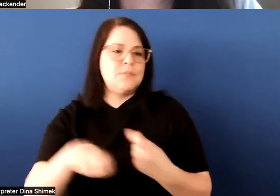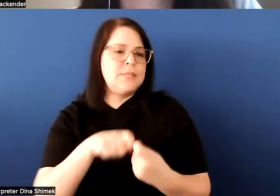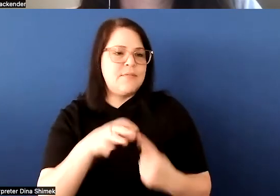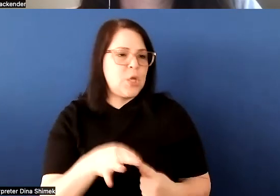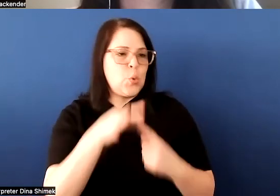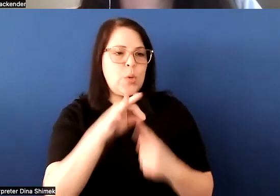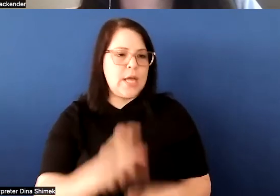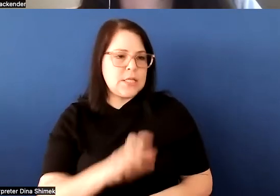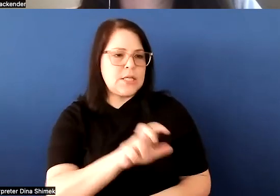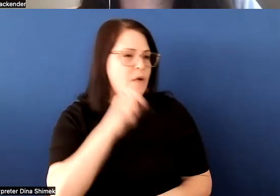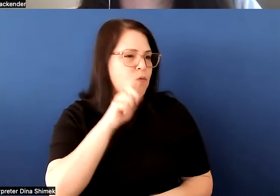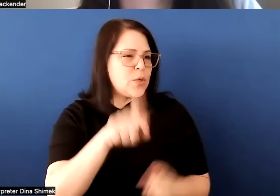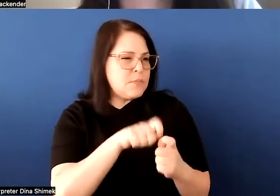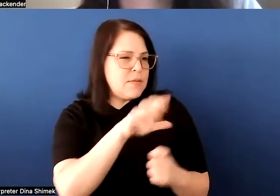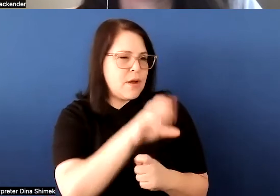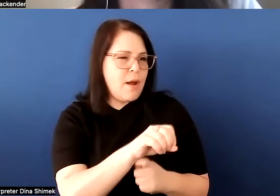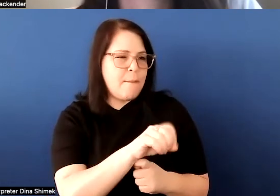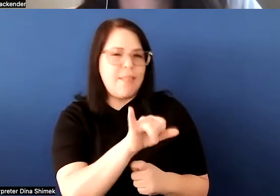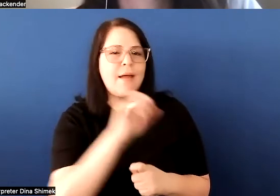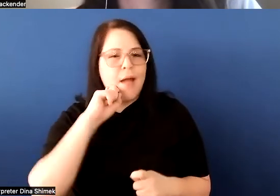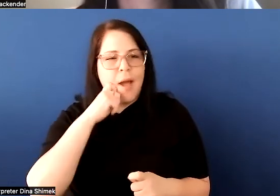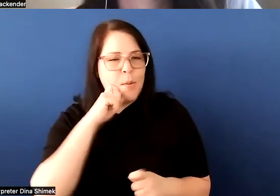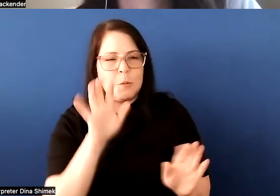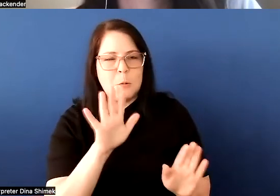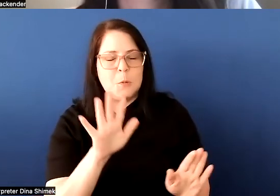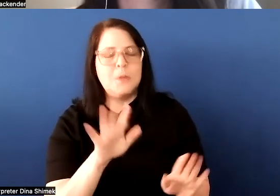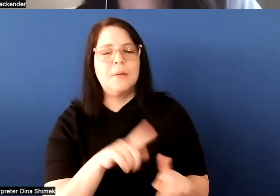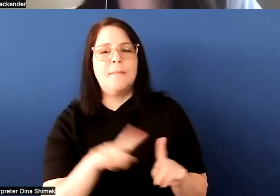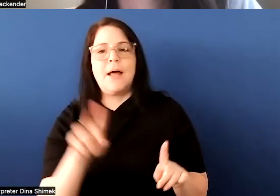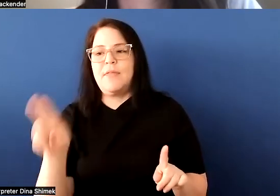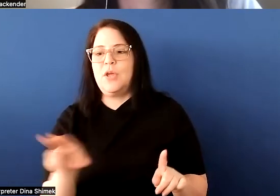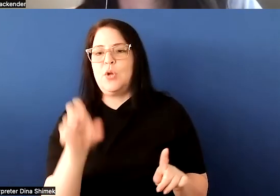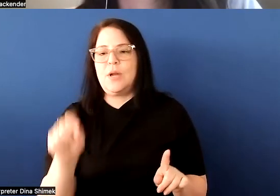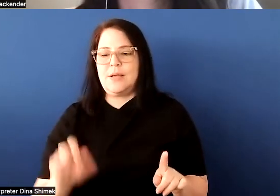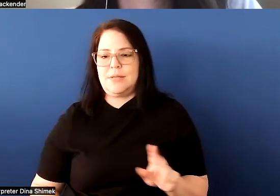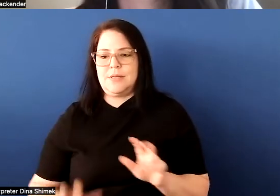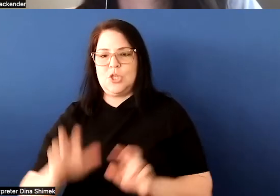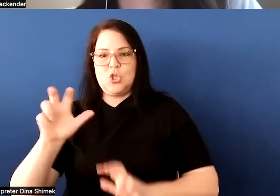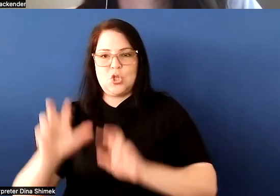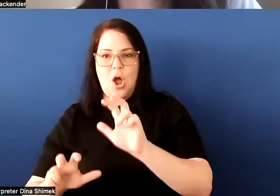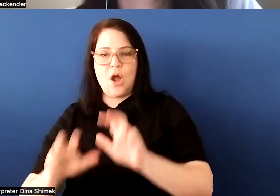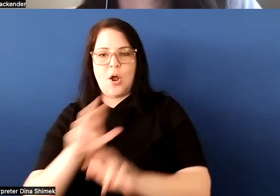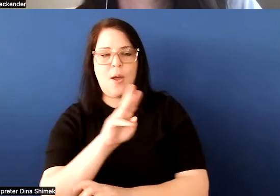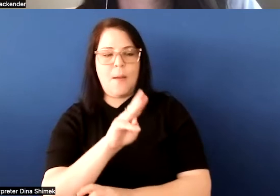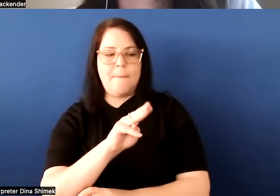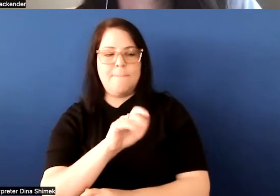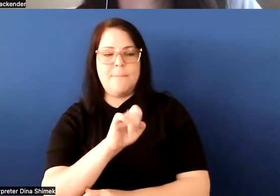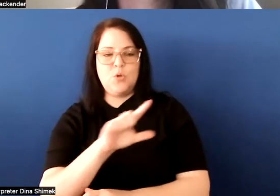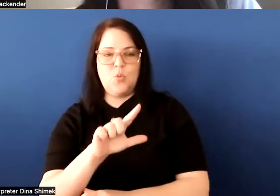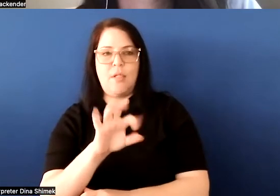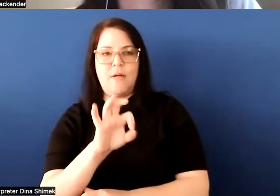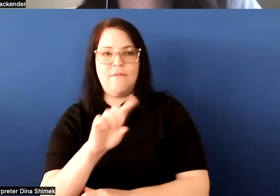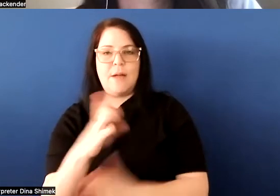buying a specific stock directly with Apple. But, the U.S. stock mutual fund that we have, it might